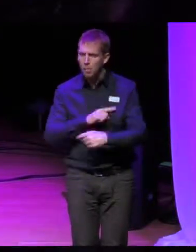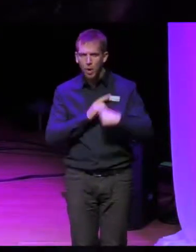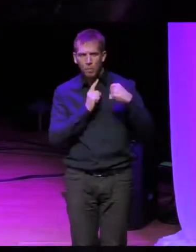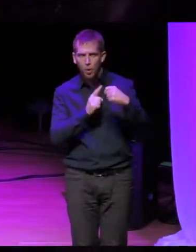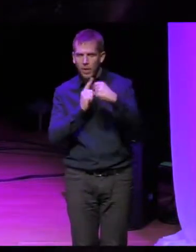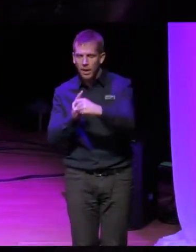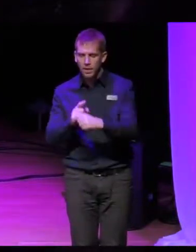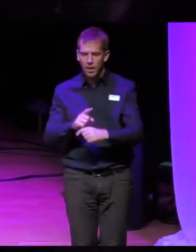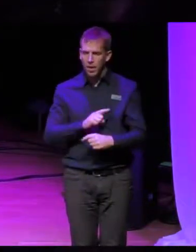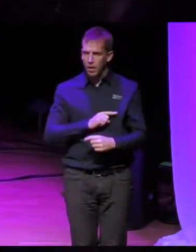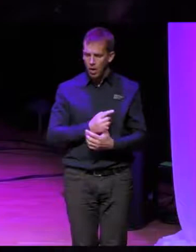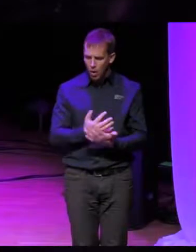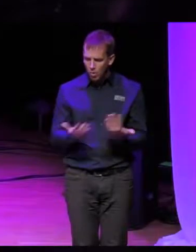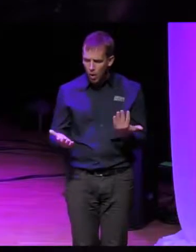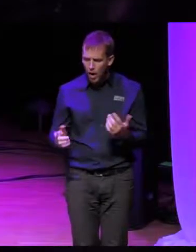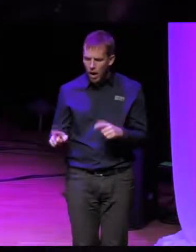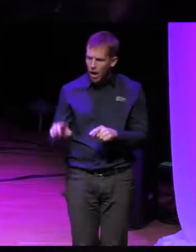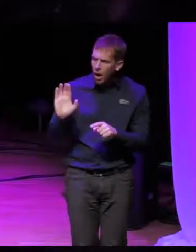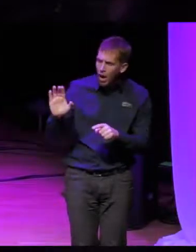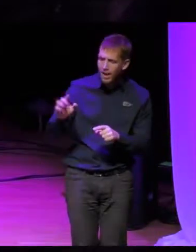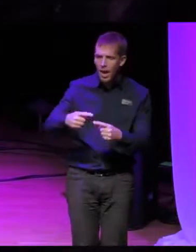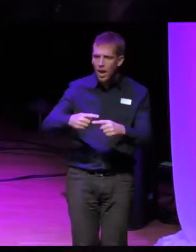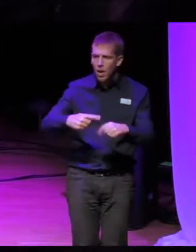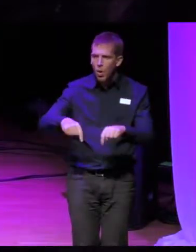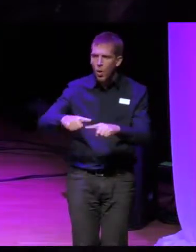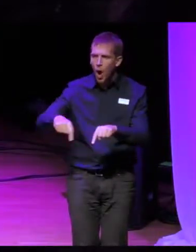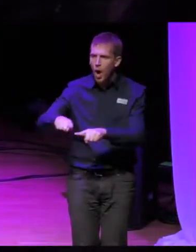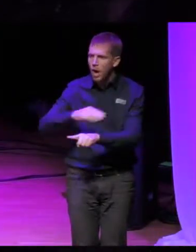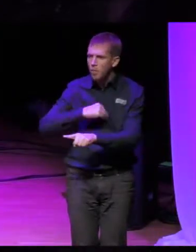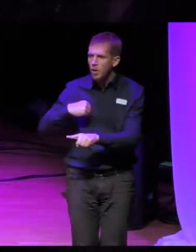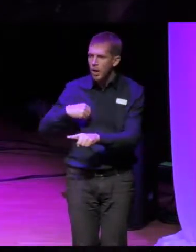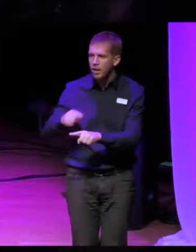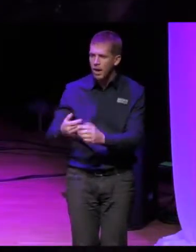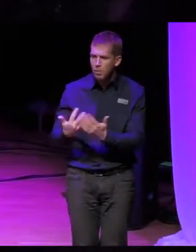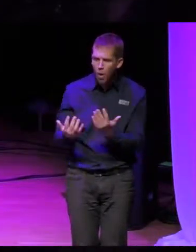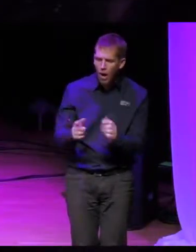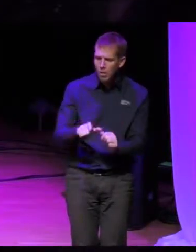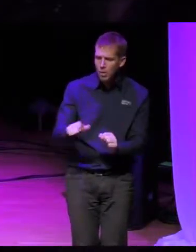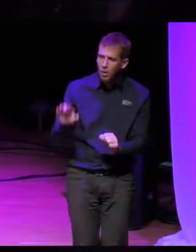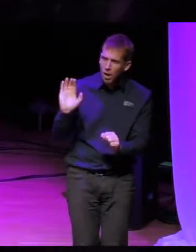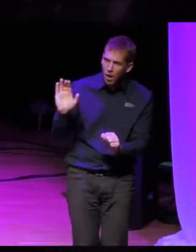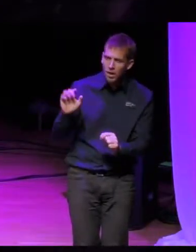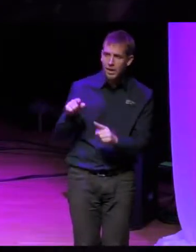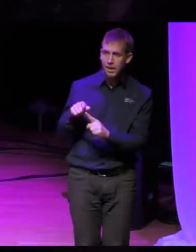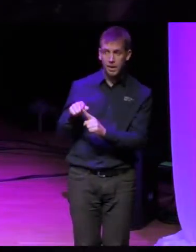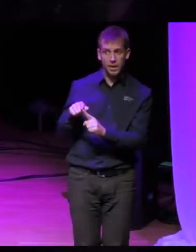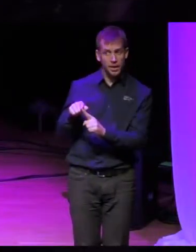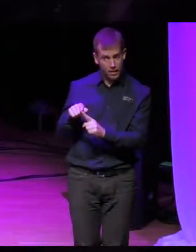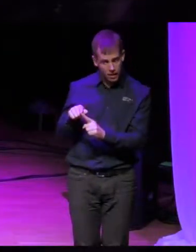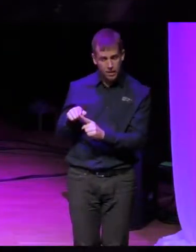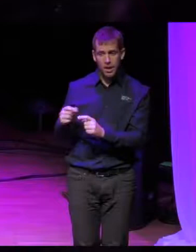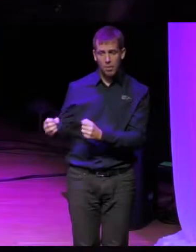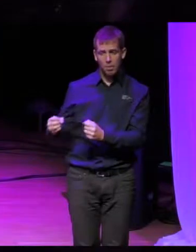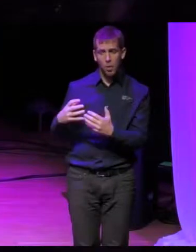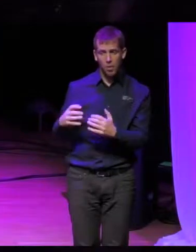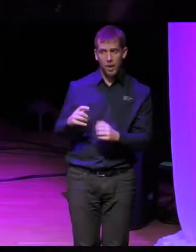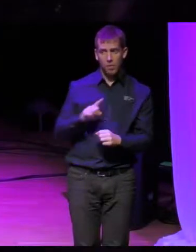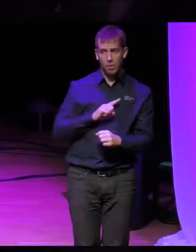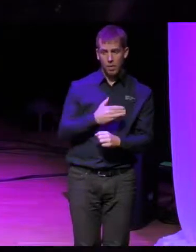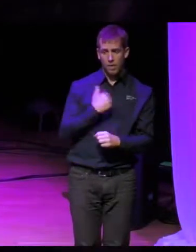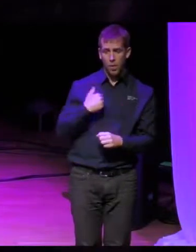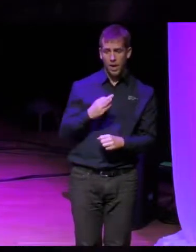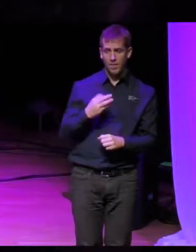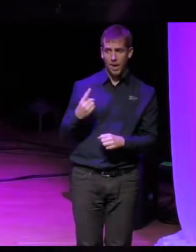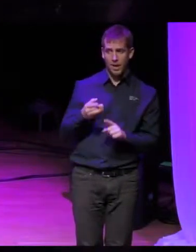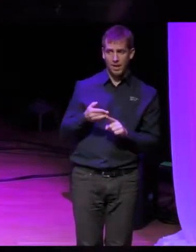of engagement with elected officials, and this undoubtedly has an influence on the course of litigation.